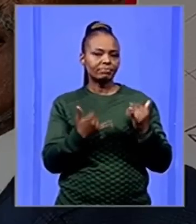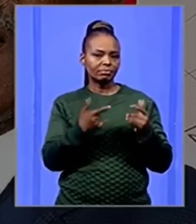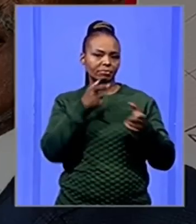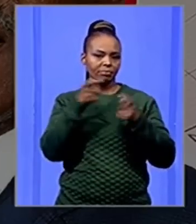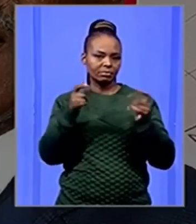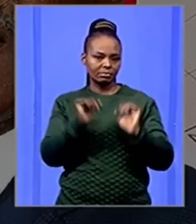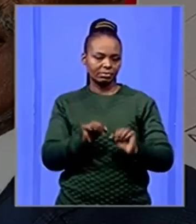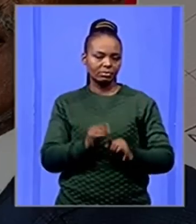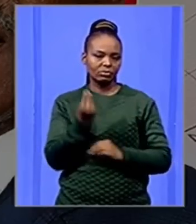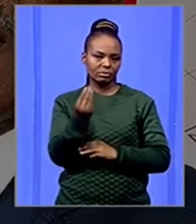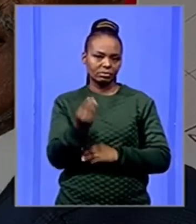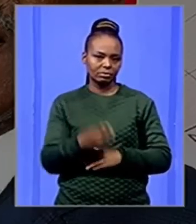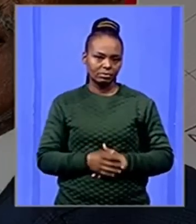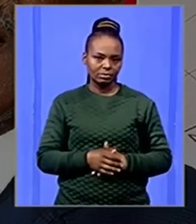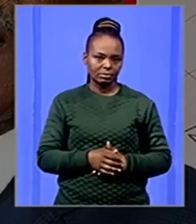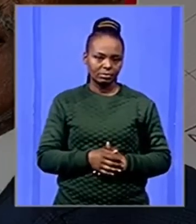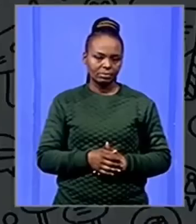WhatsApp.